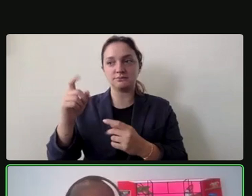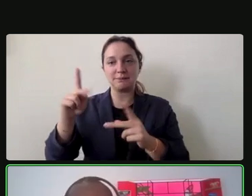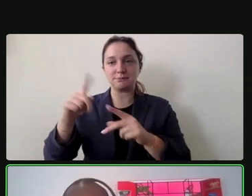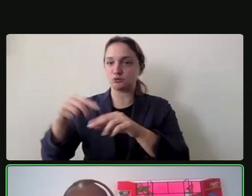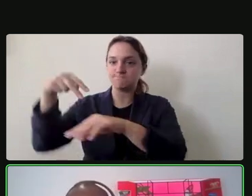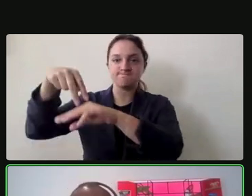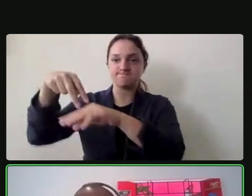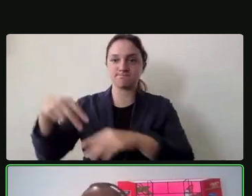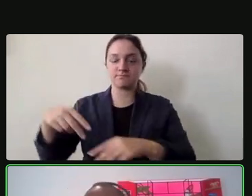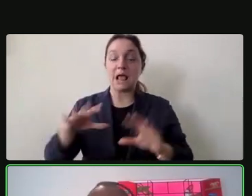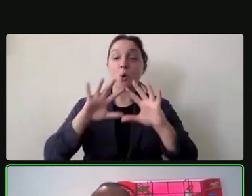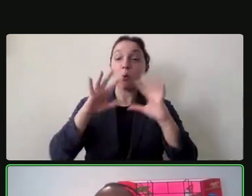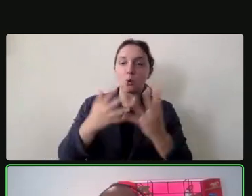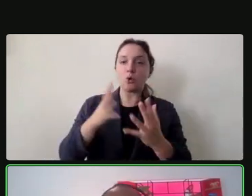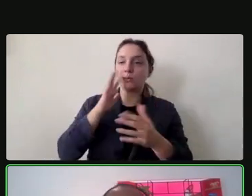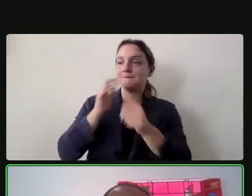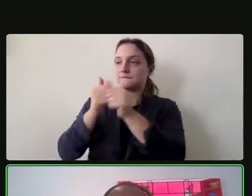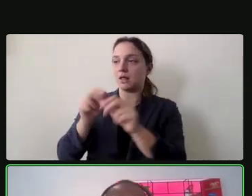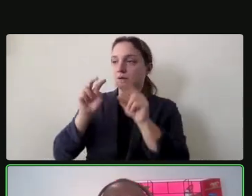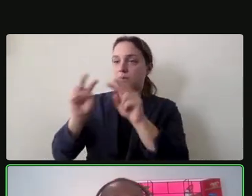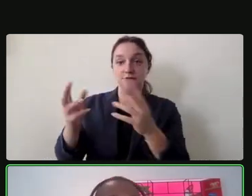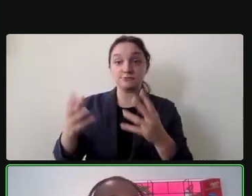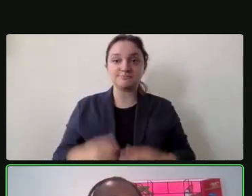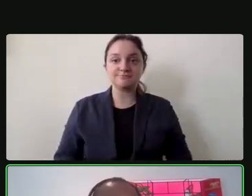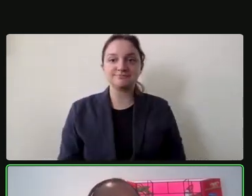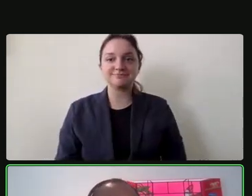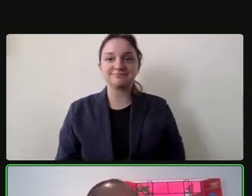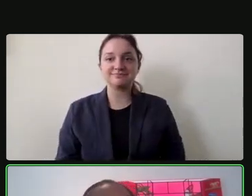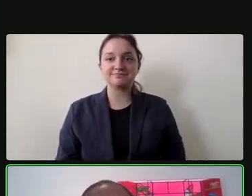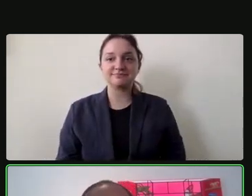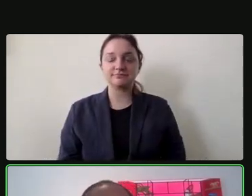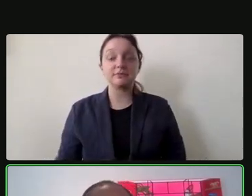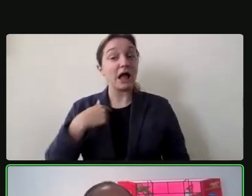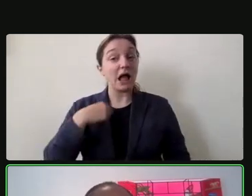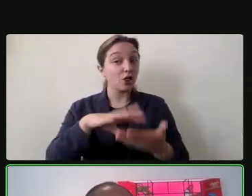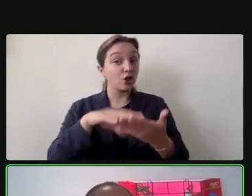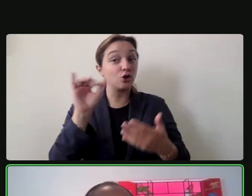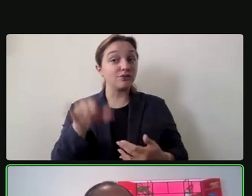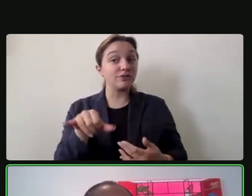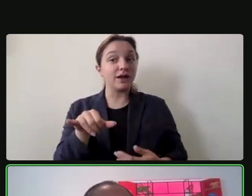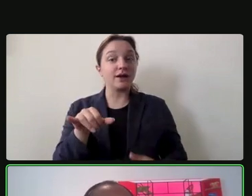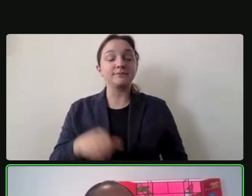globally. And I learned that I went to